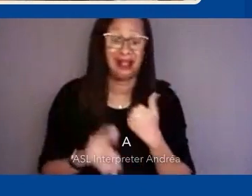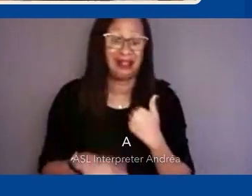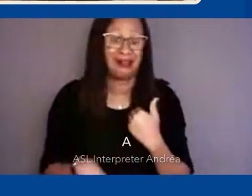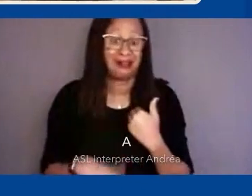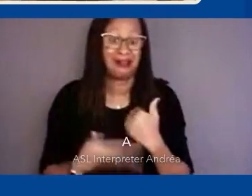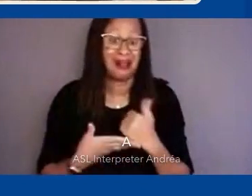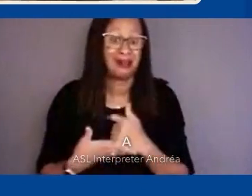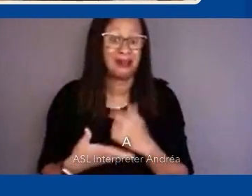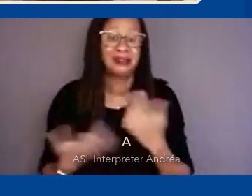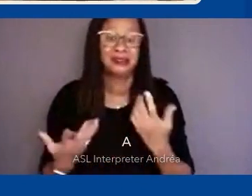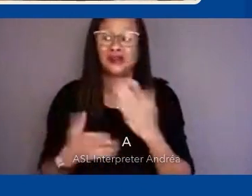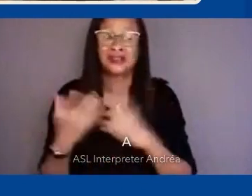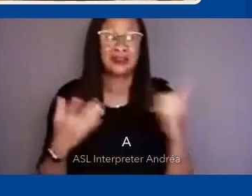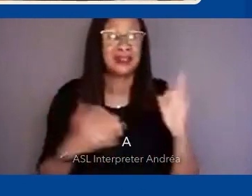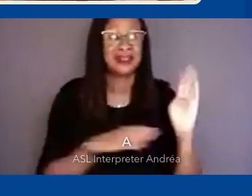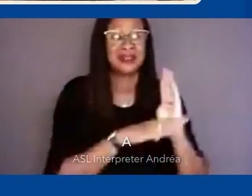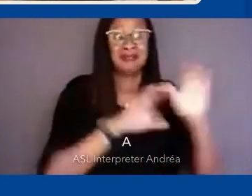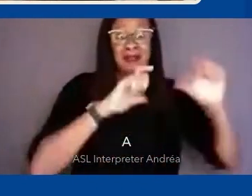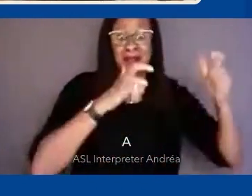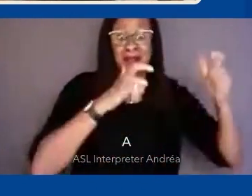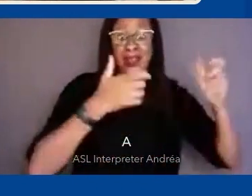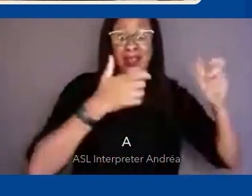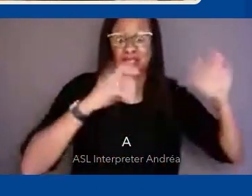these institutions.